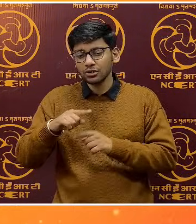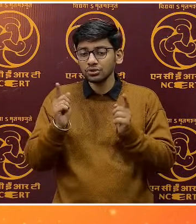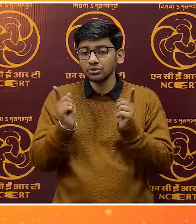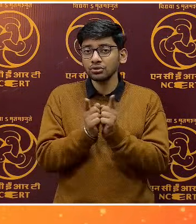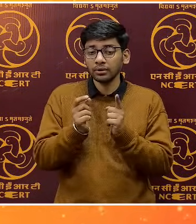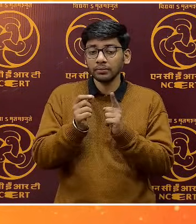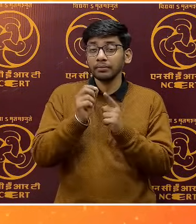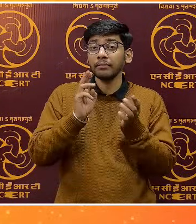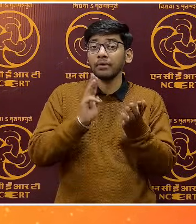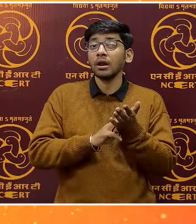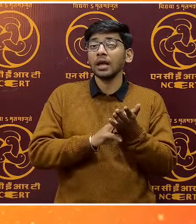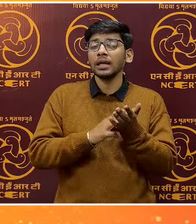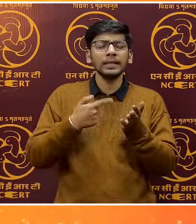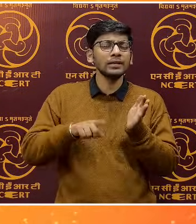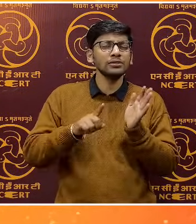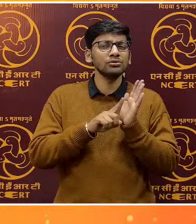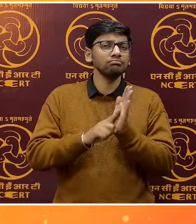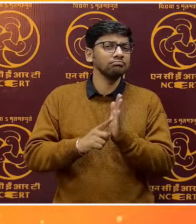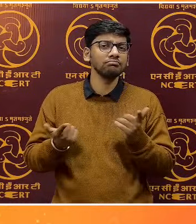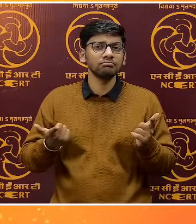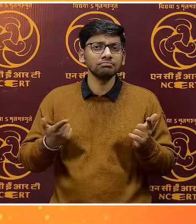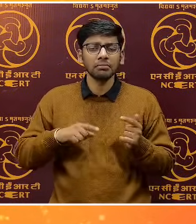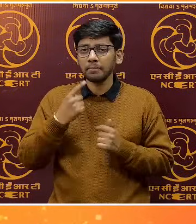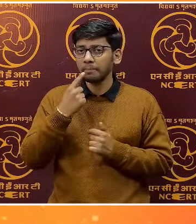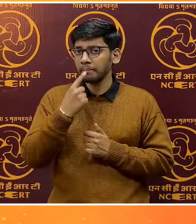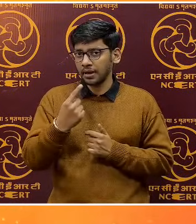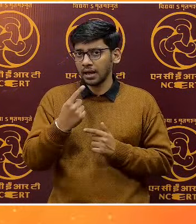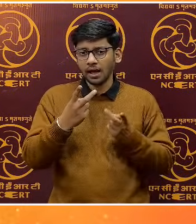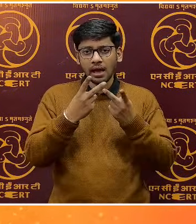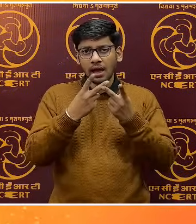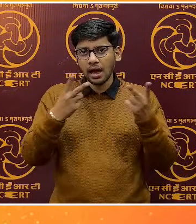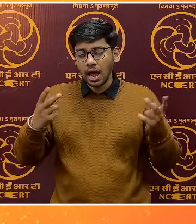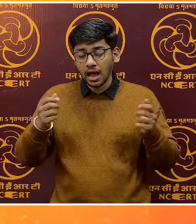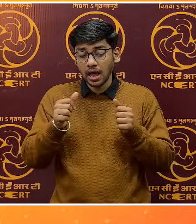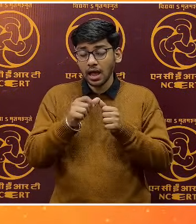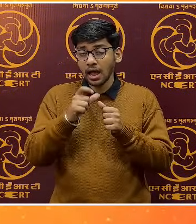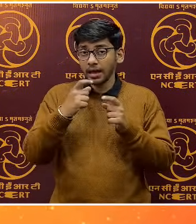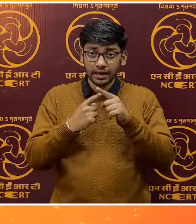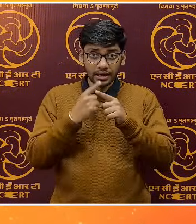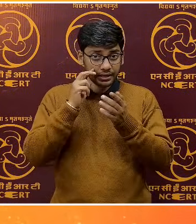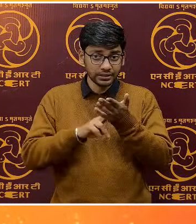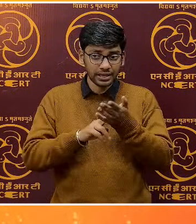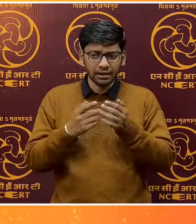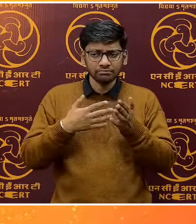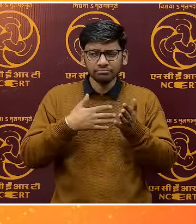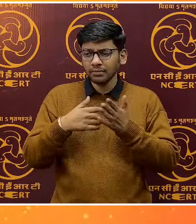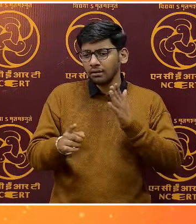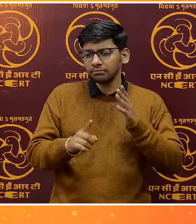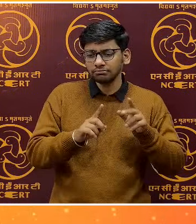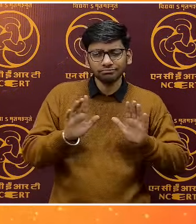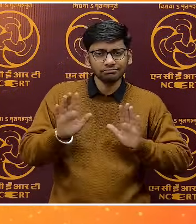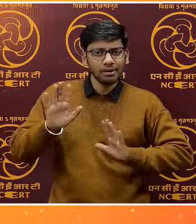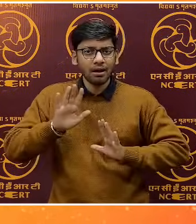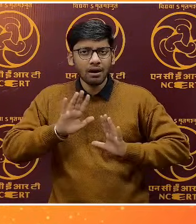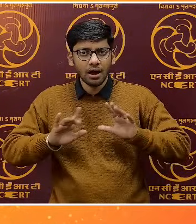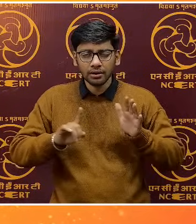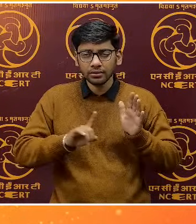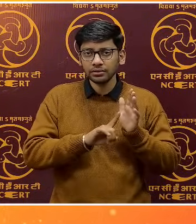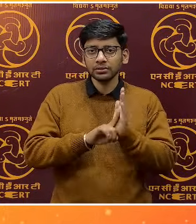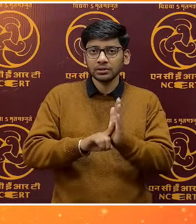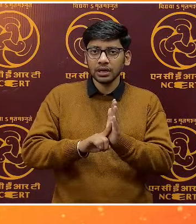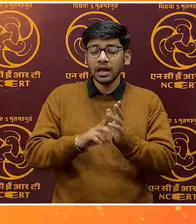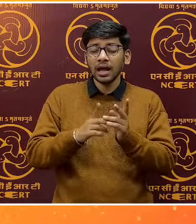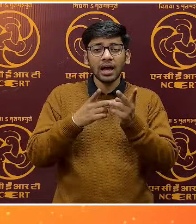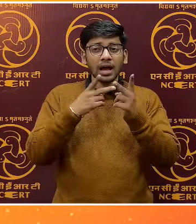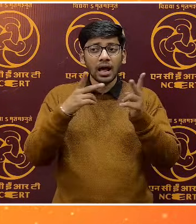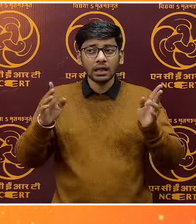poem which was showing you and telling you about different sort of actions. Ma'am, if I will ask you, what are the different